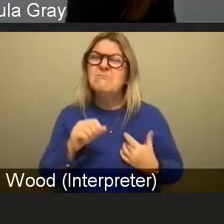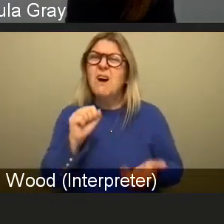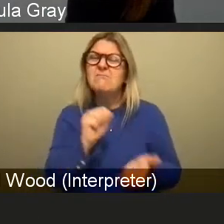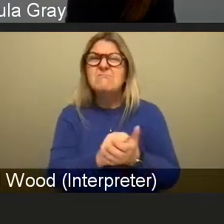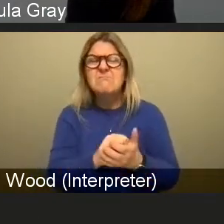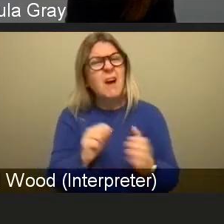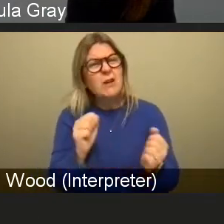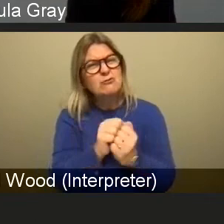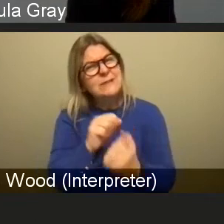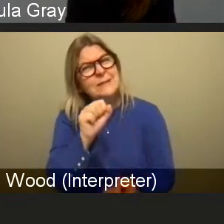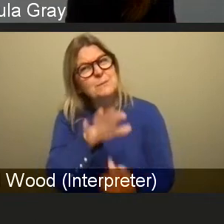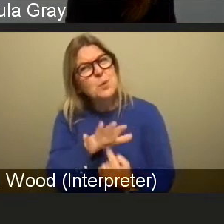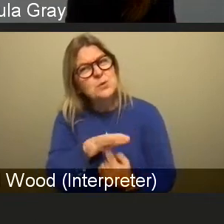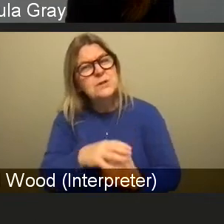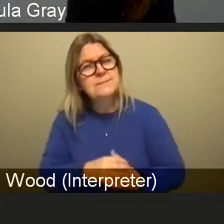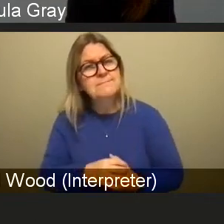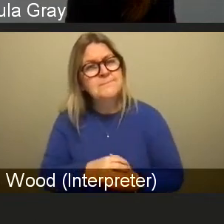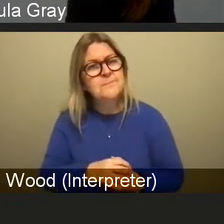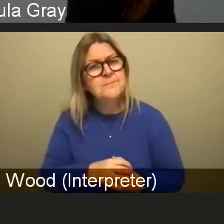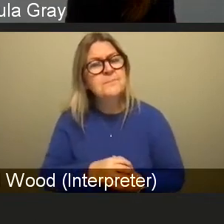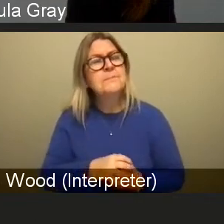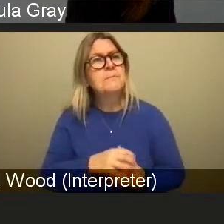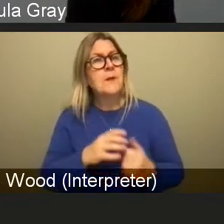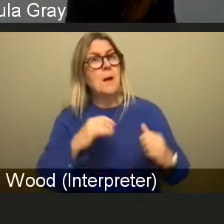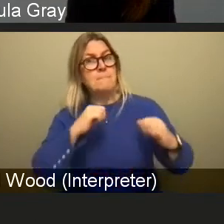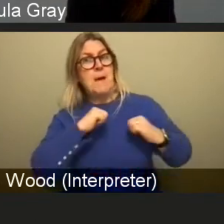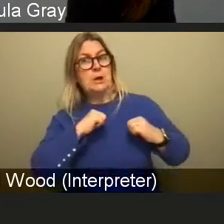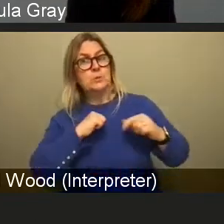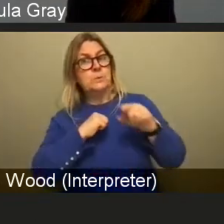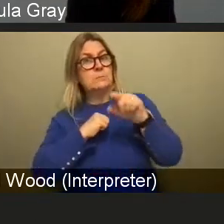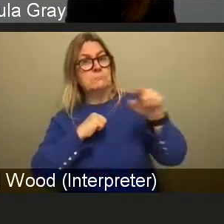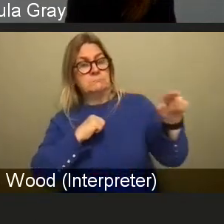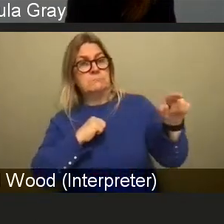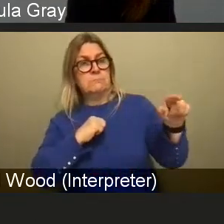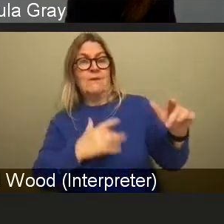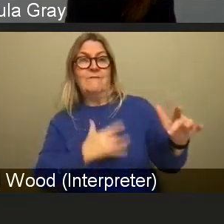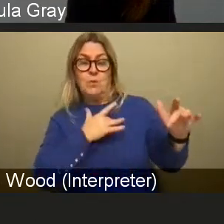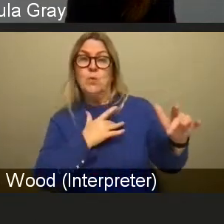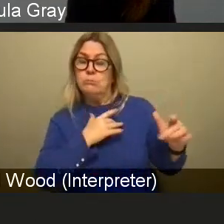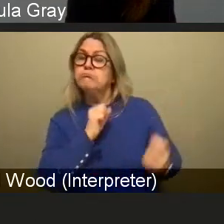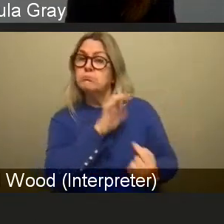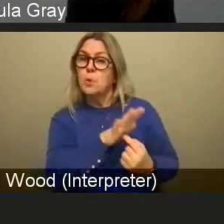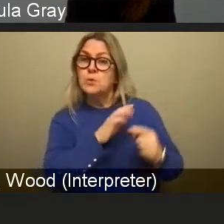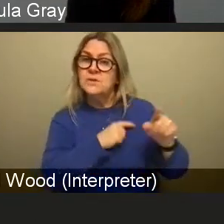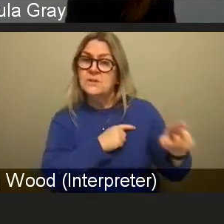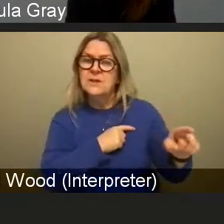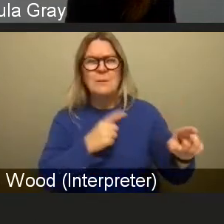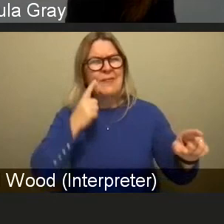I think, management views are very important. I'm trying to think of past employers,